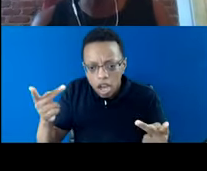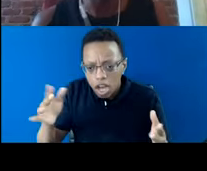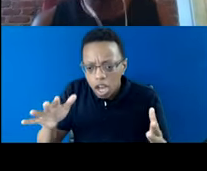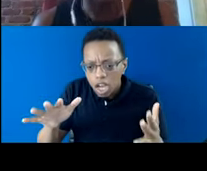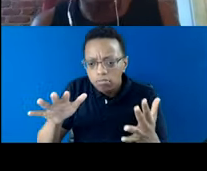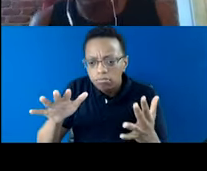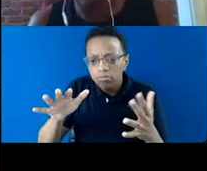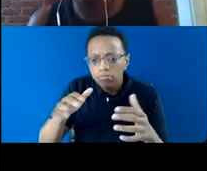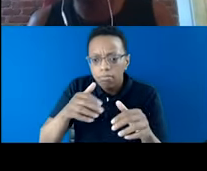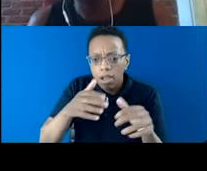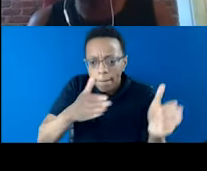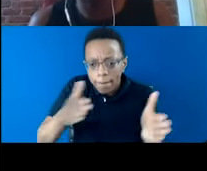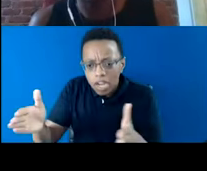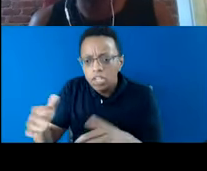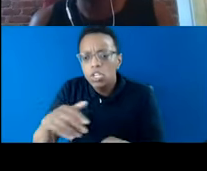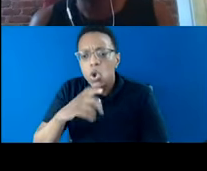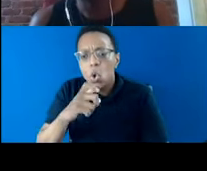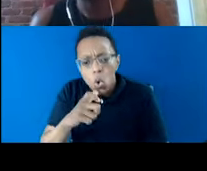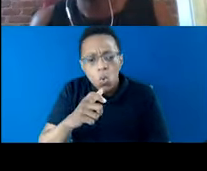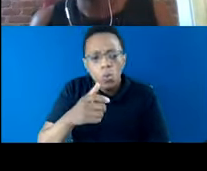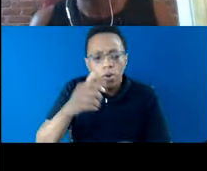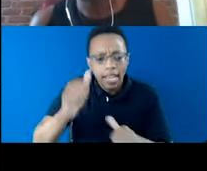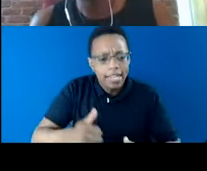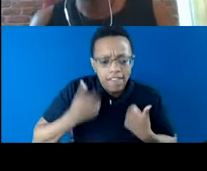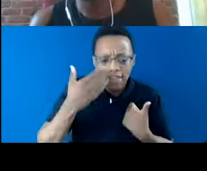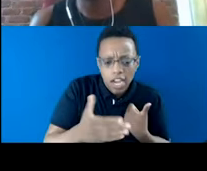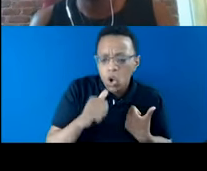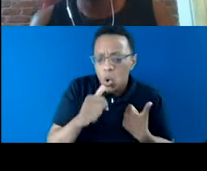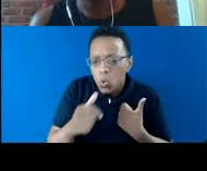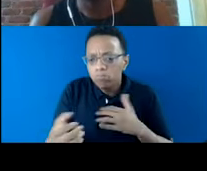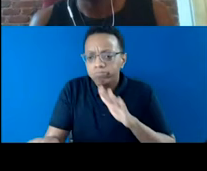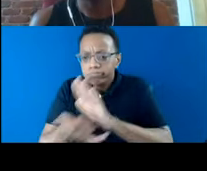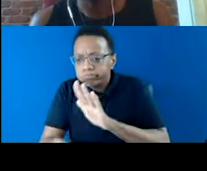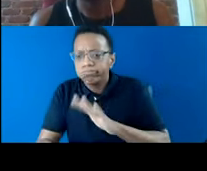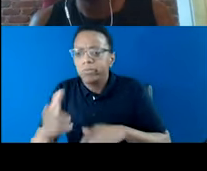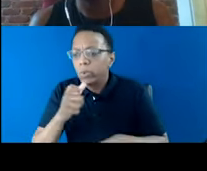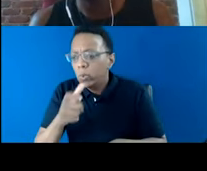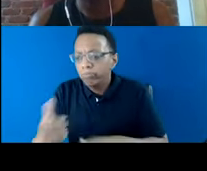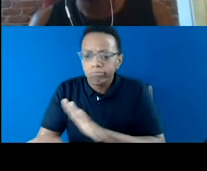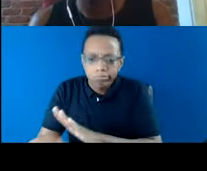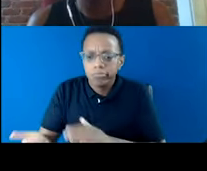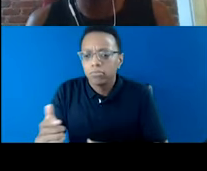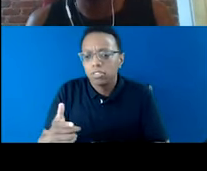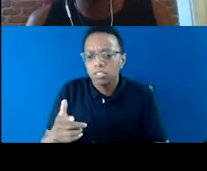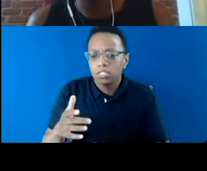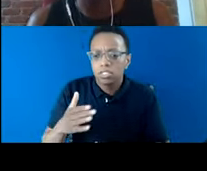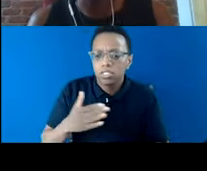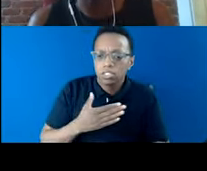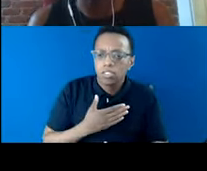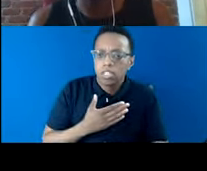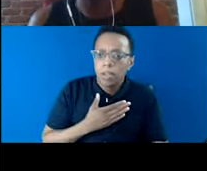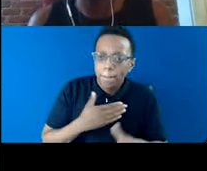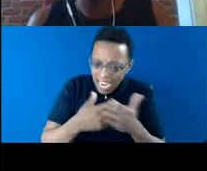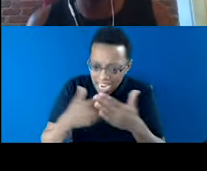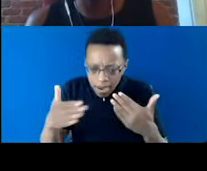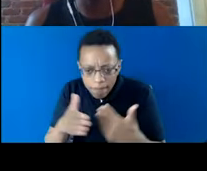patterns in who was allowed there, who was allowed where, patterns in why my neighborhoods never seemed